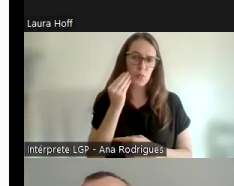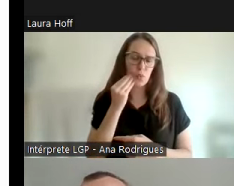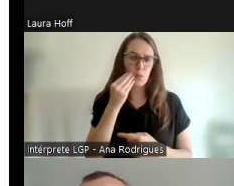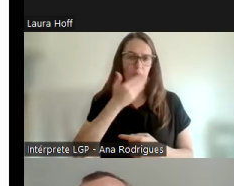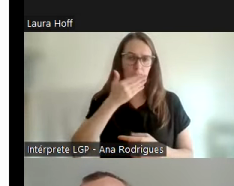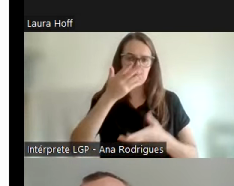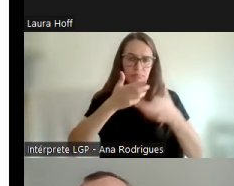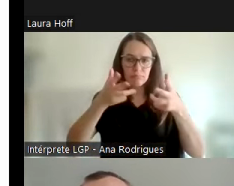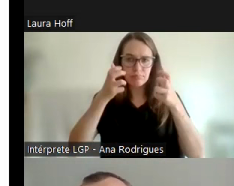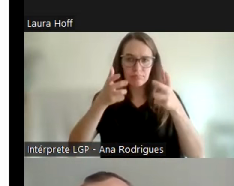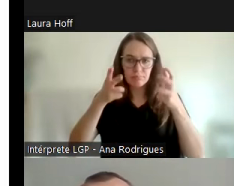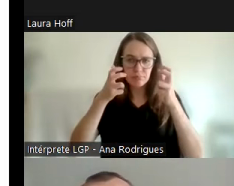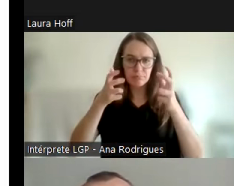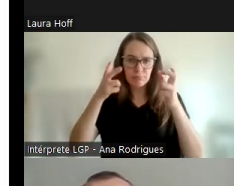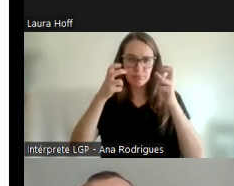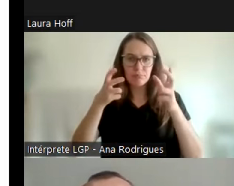hierarchy on legal system